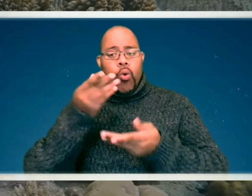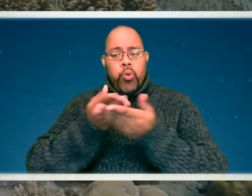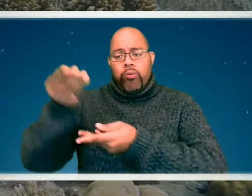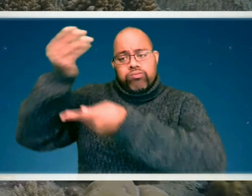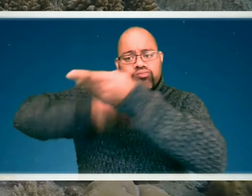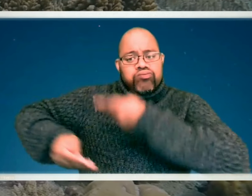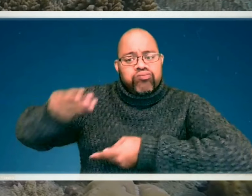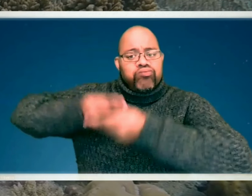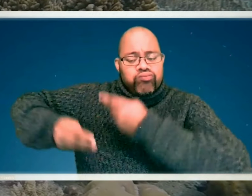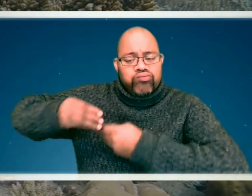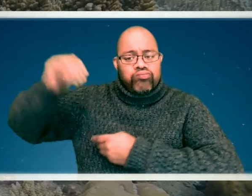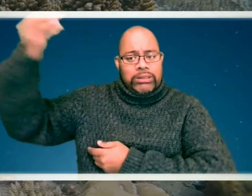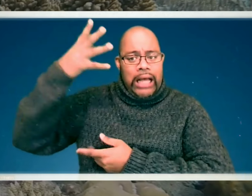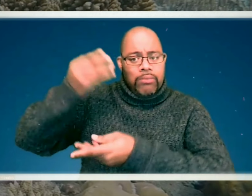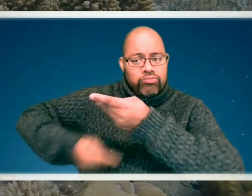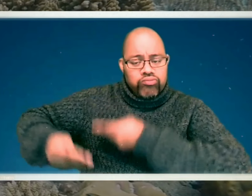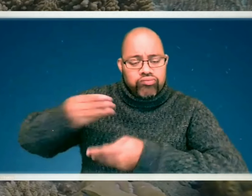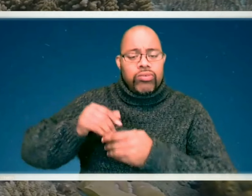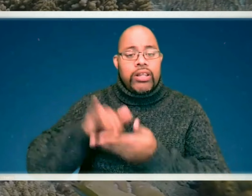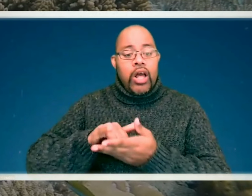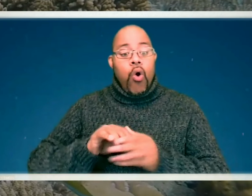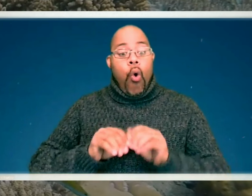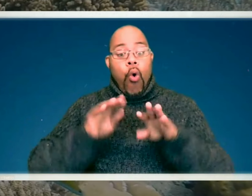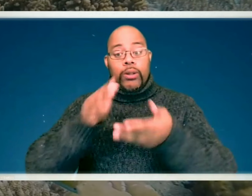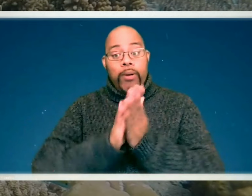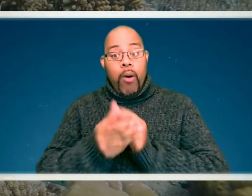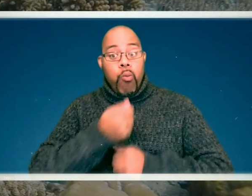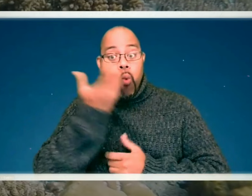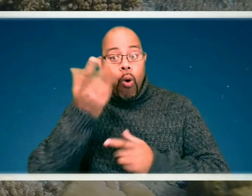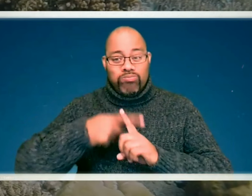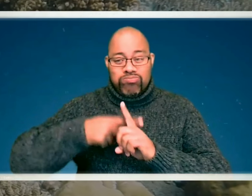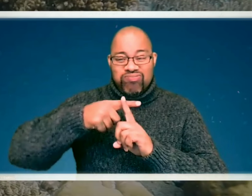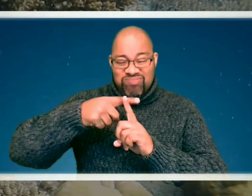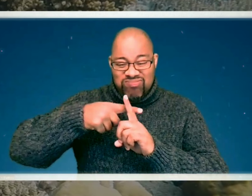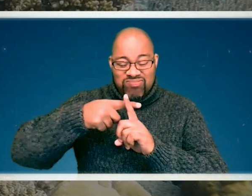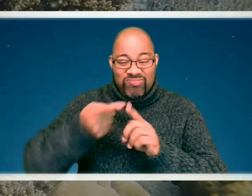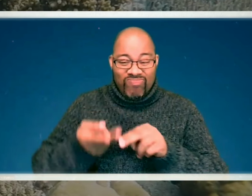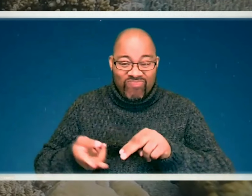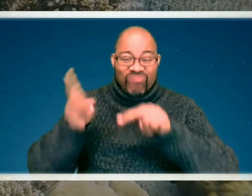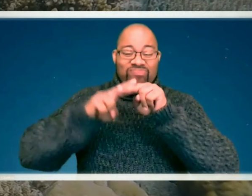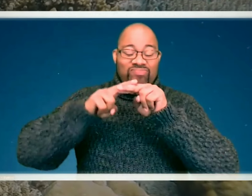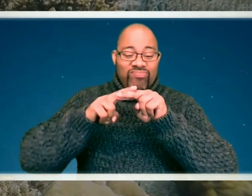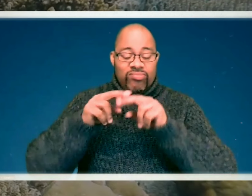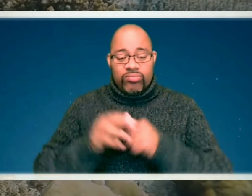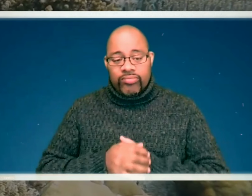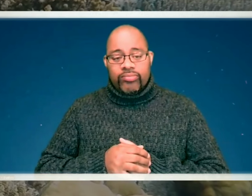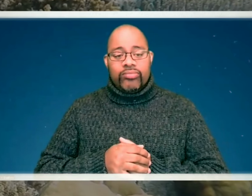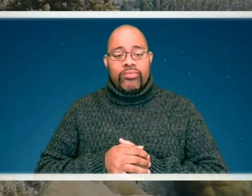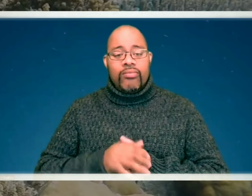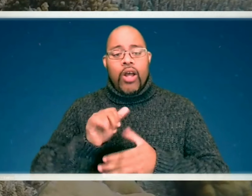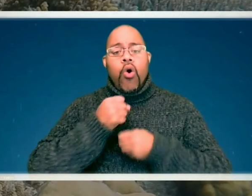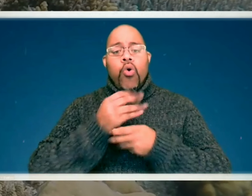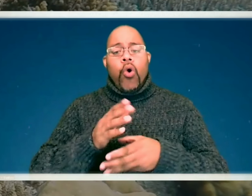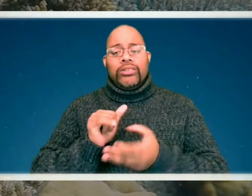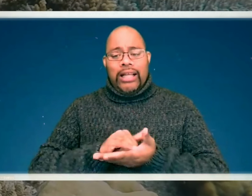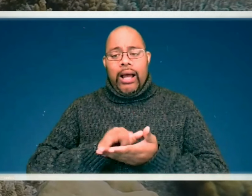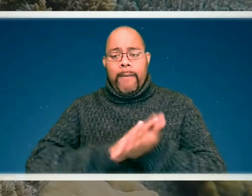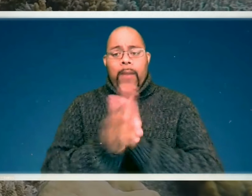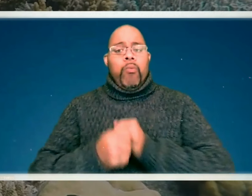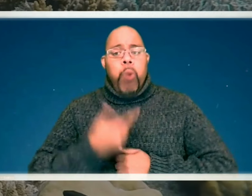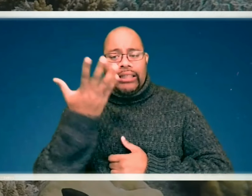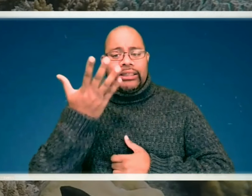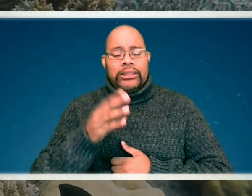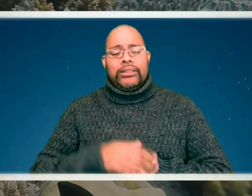oceans become warmer beyond their temperature range, which is 4 to 5 degrees Celsius, this causes them to bleach or